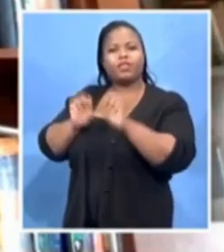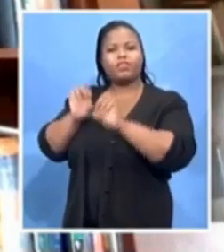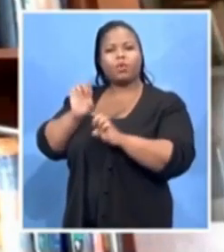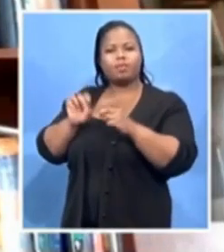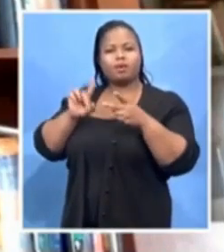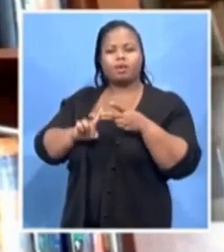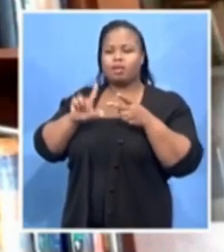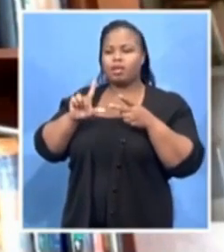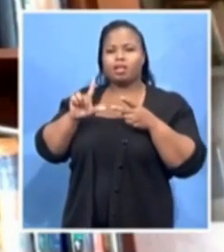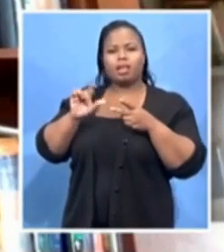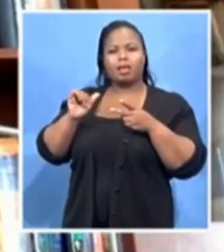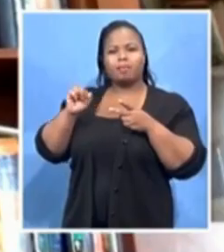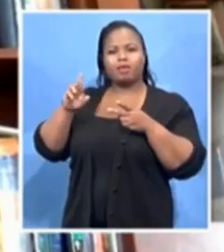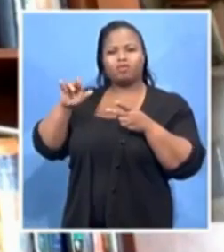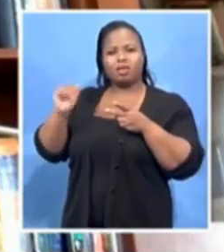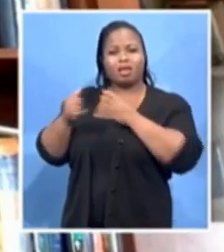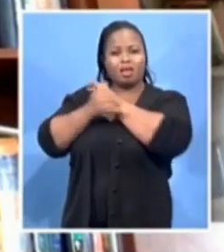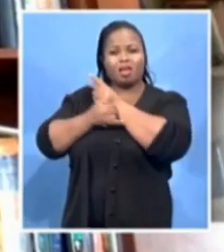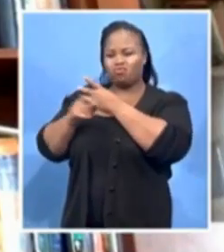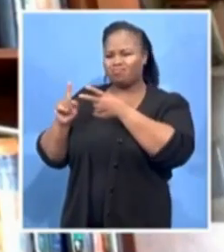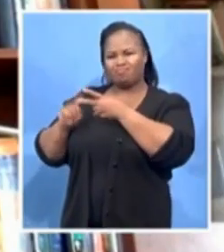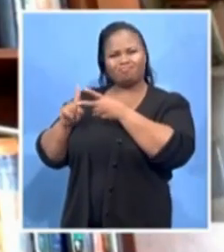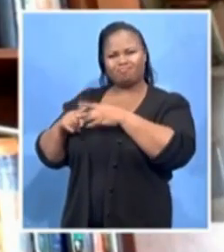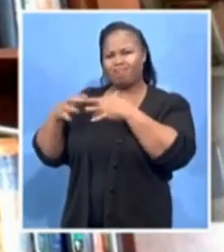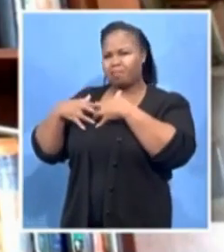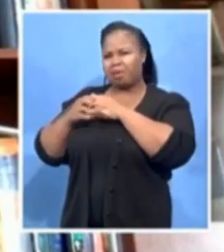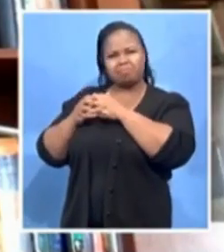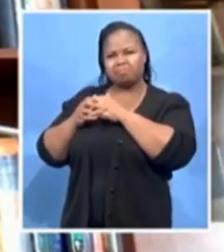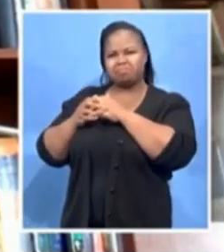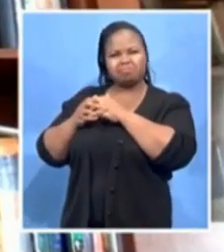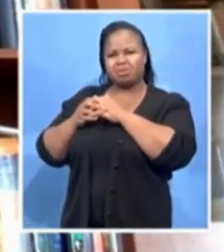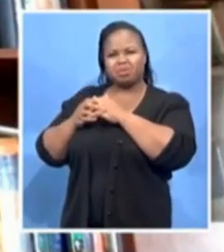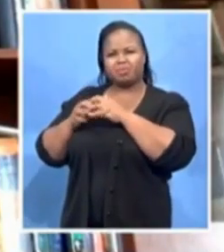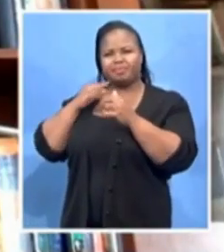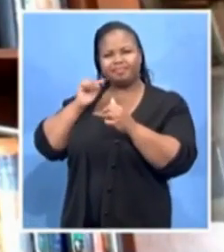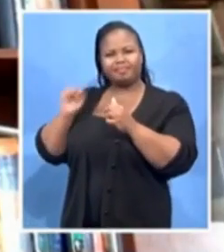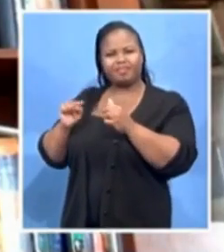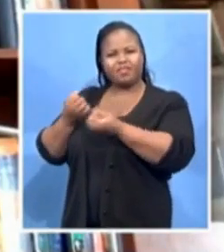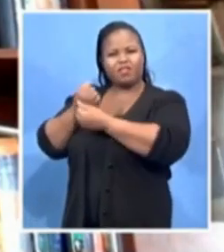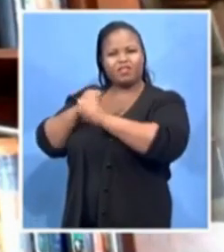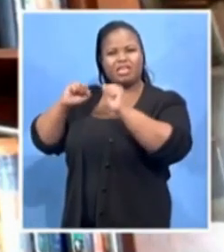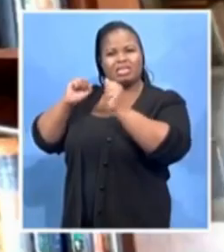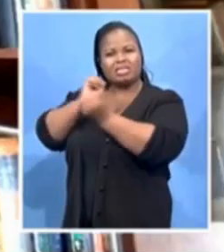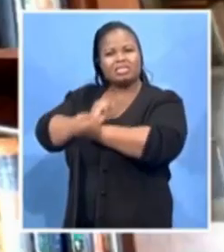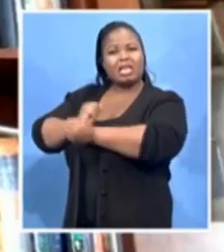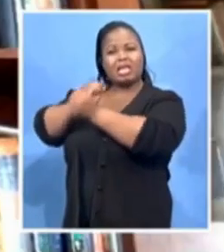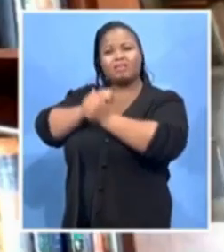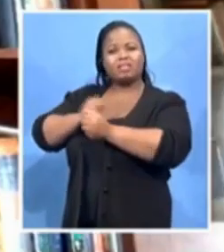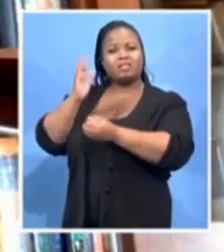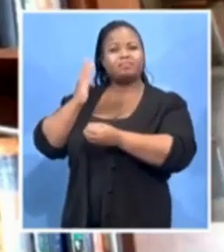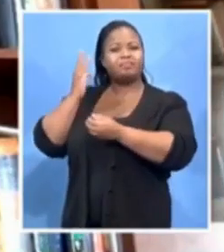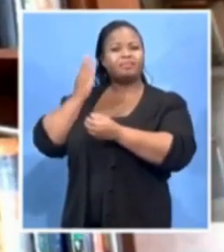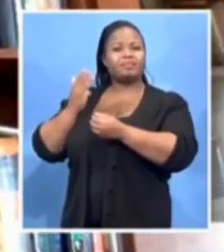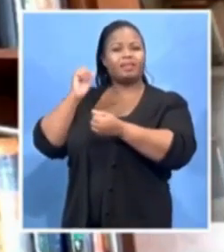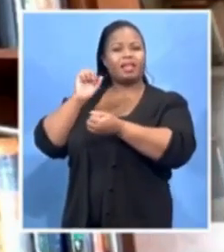been established as a settlement for freed slaves in 1847, and Ethiopia, of